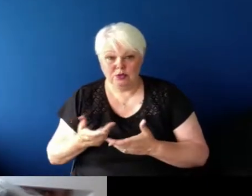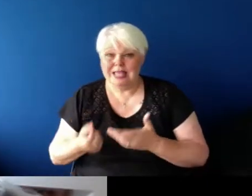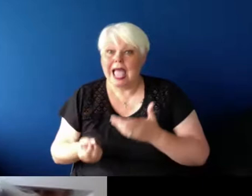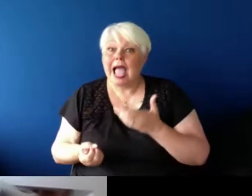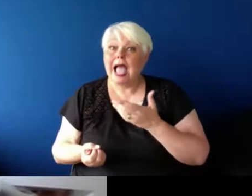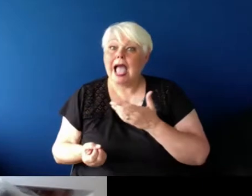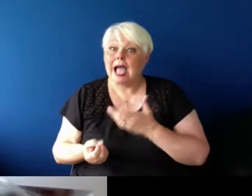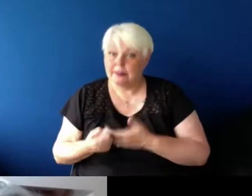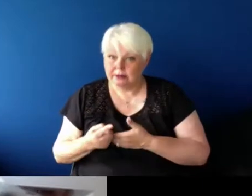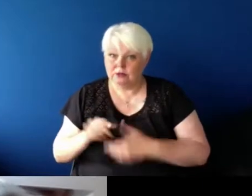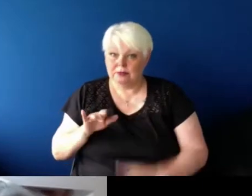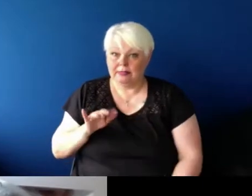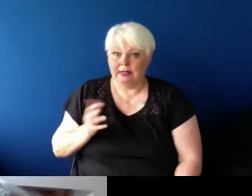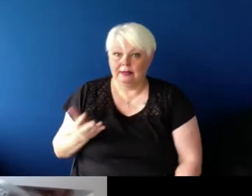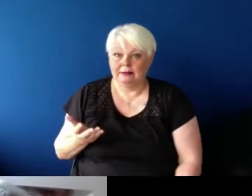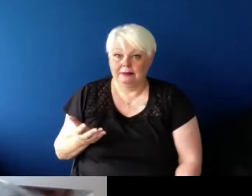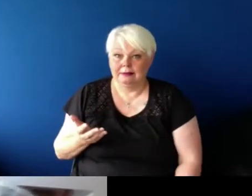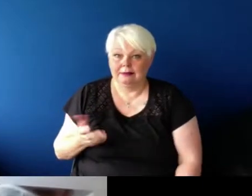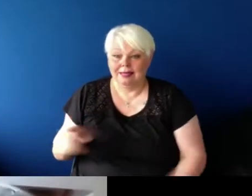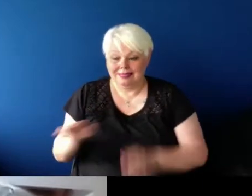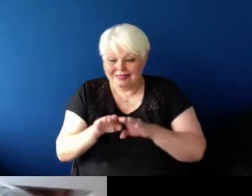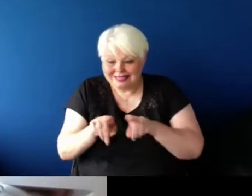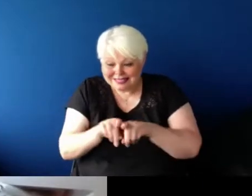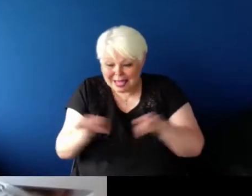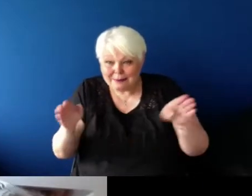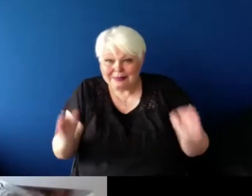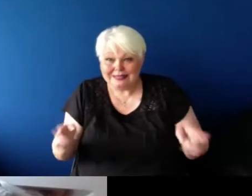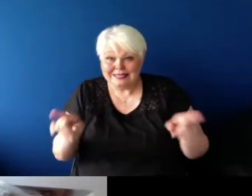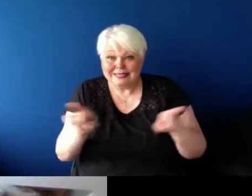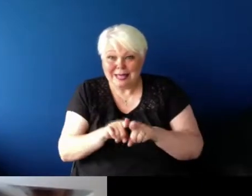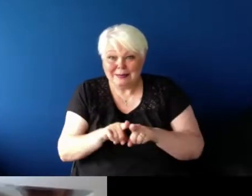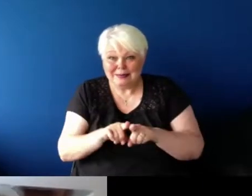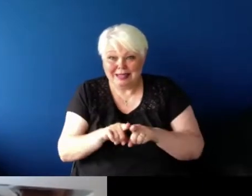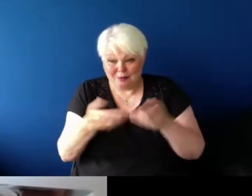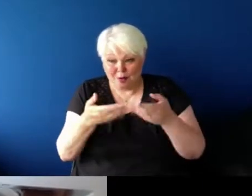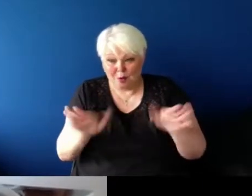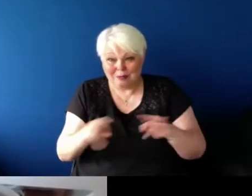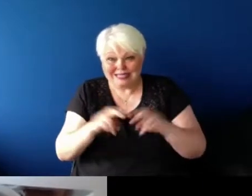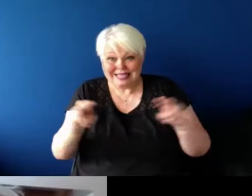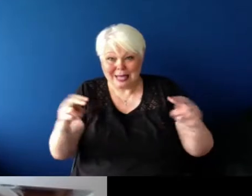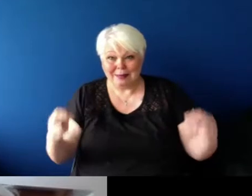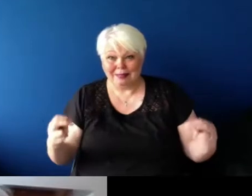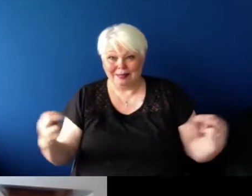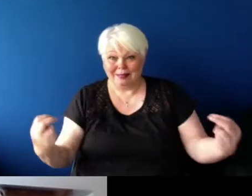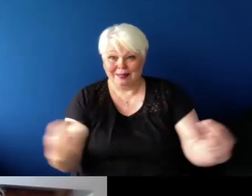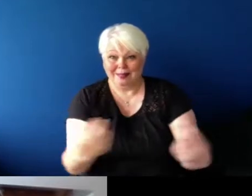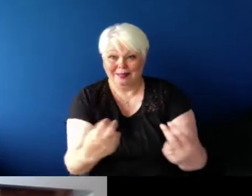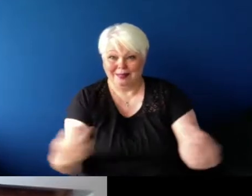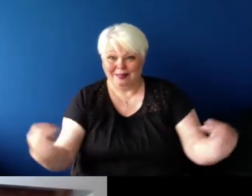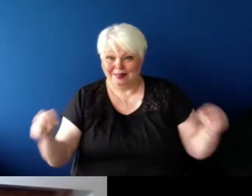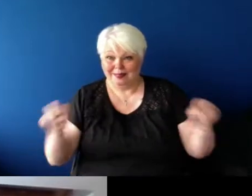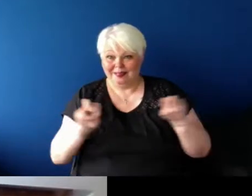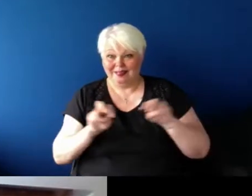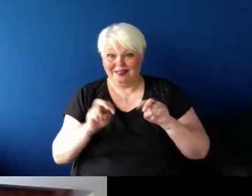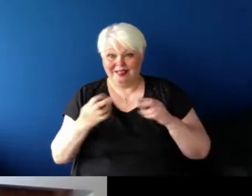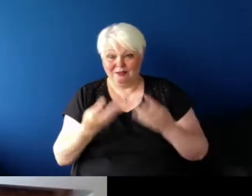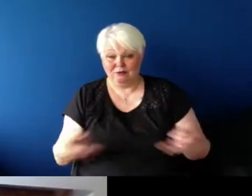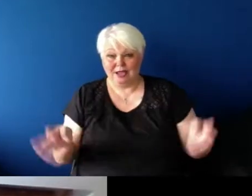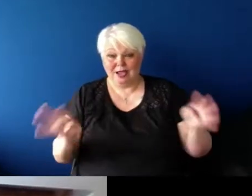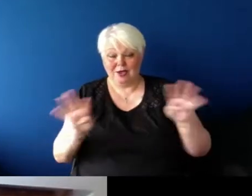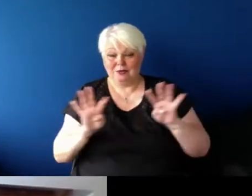be, you know, around the same table at the same time. You know, this is open table. They're just gathering around the table and being together